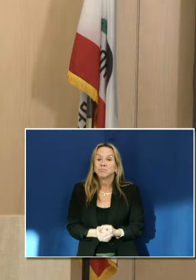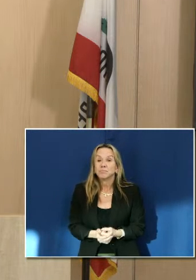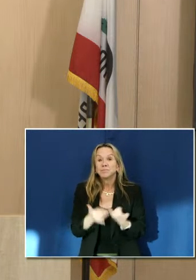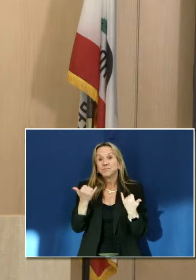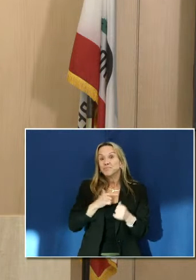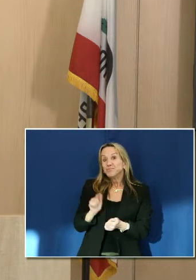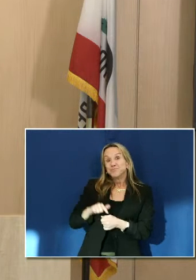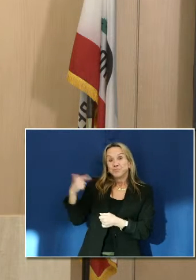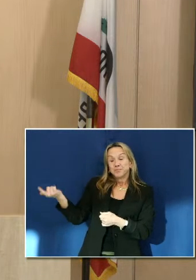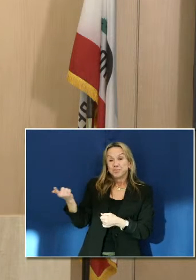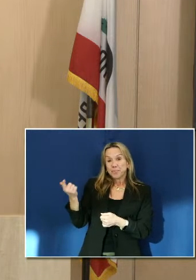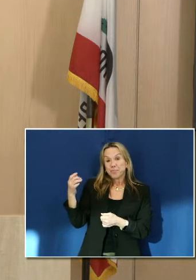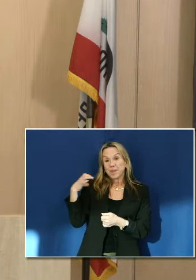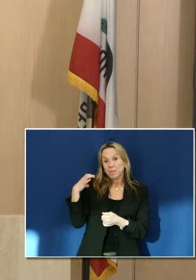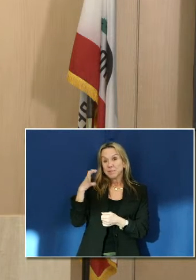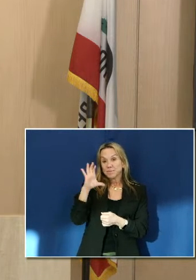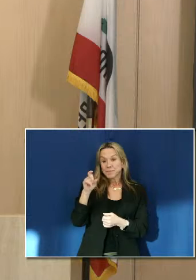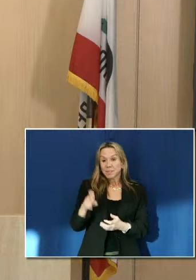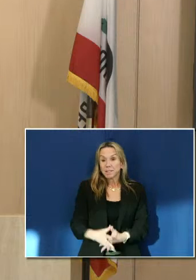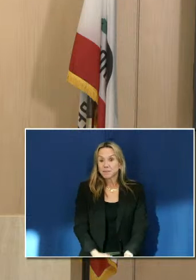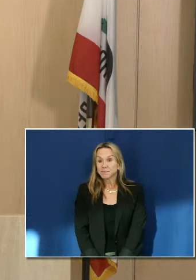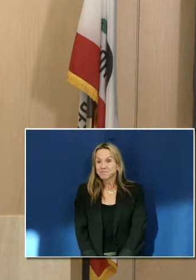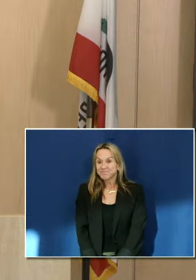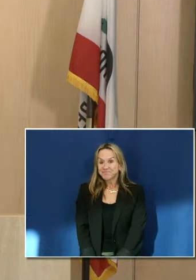over to Chairman Cox.